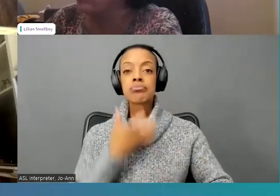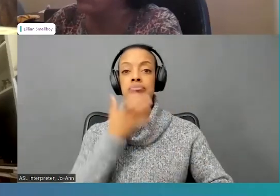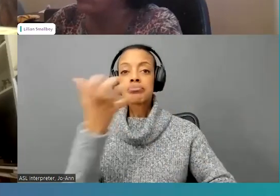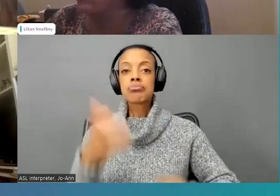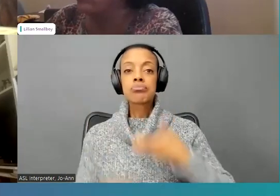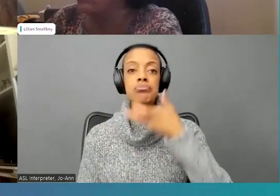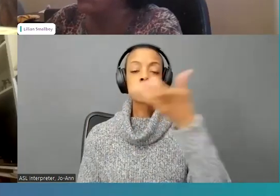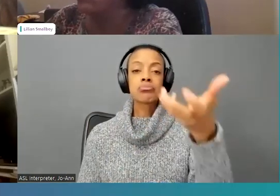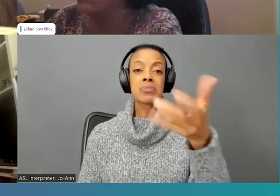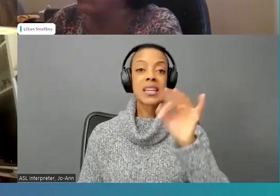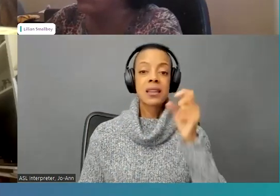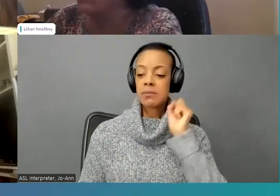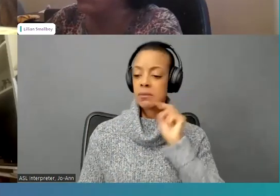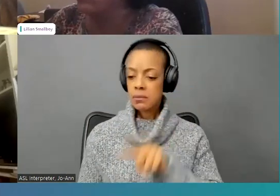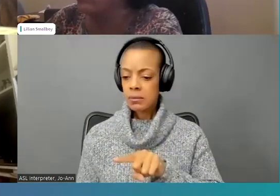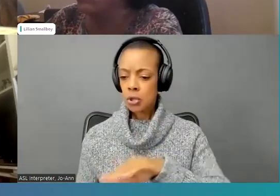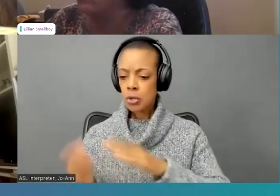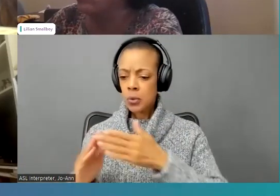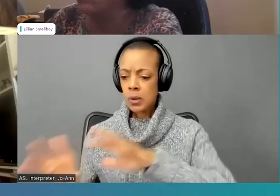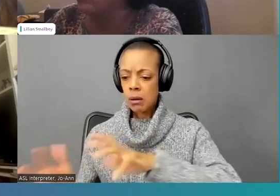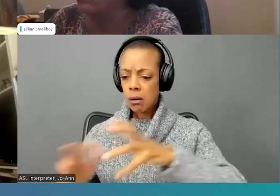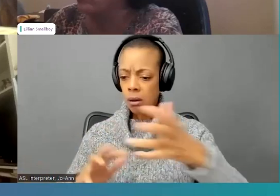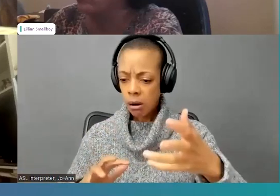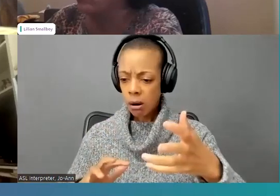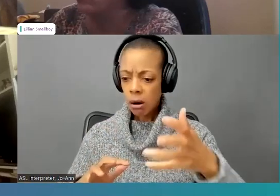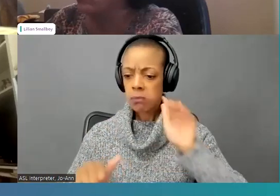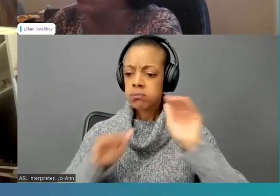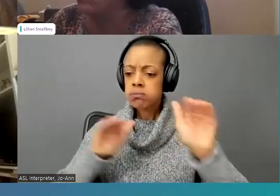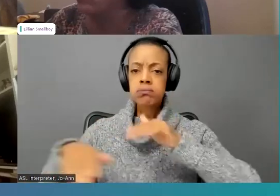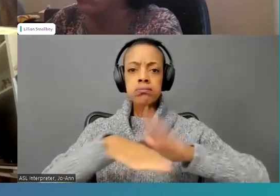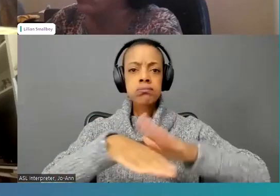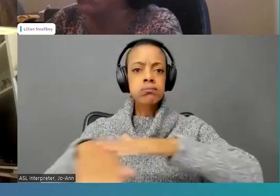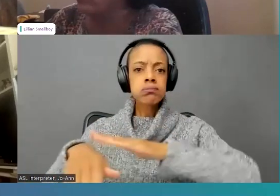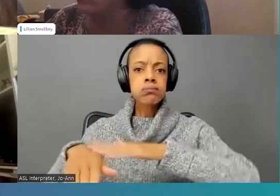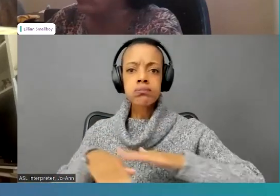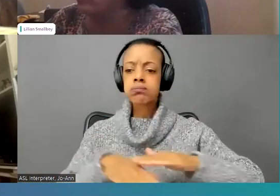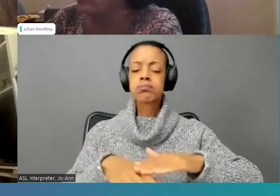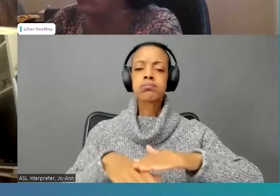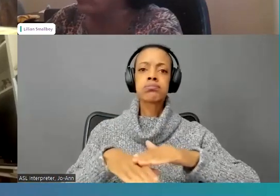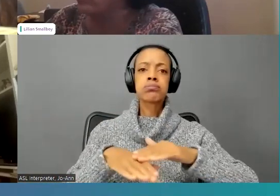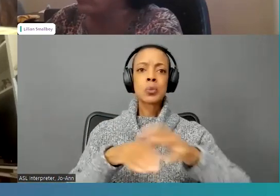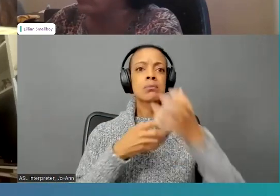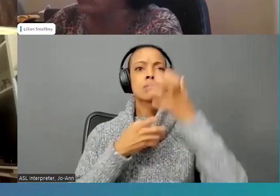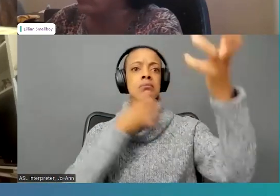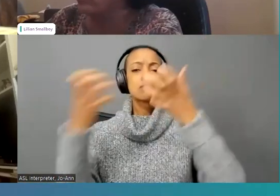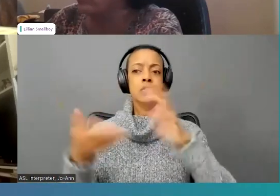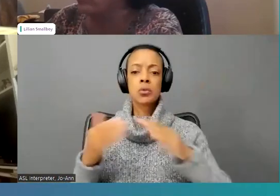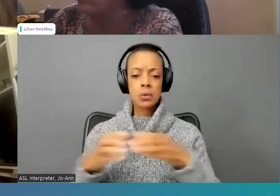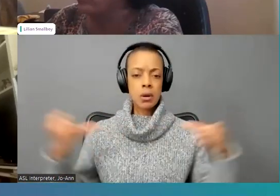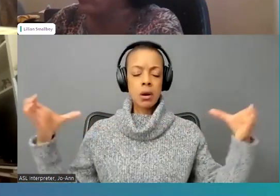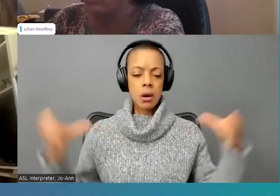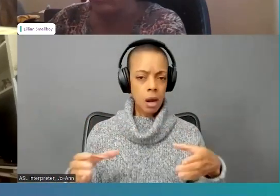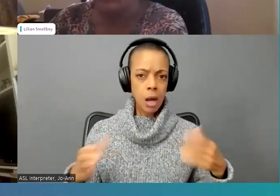the community so that the people can gather and they can have this discussion and conversation about how to resolve